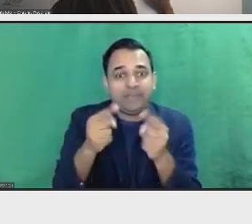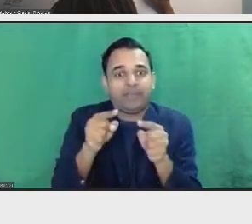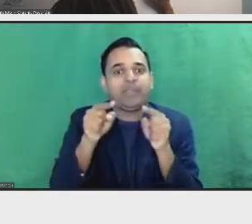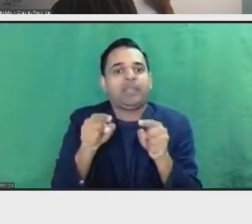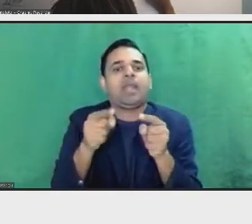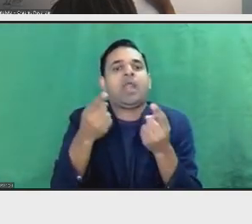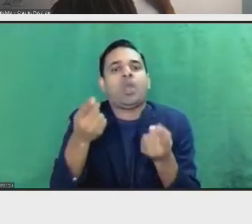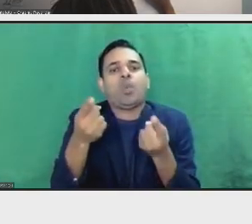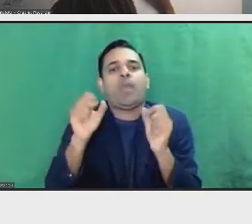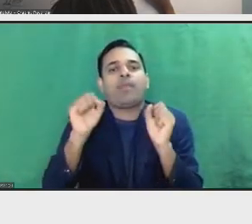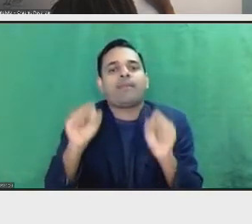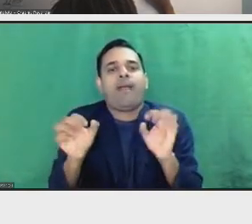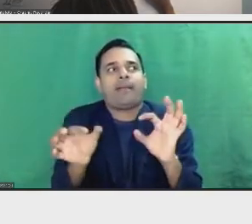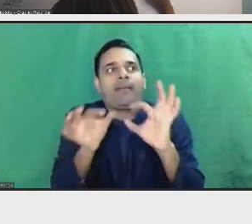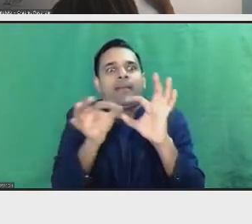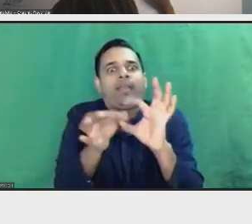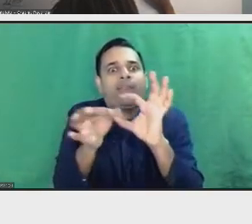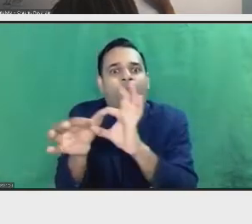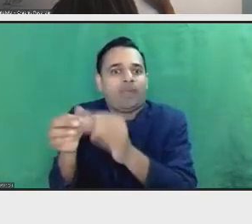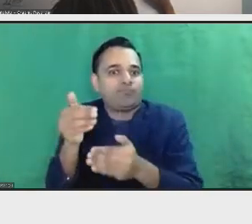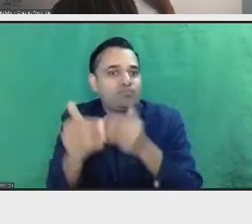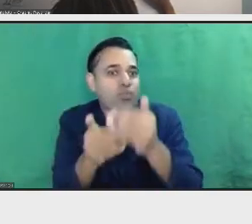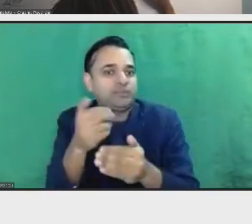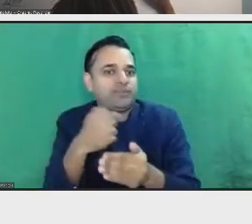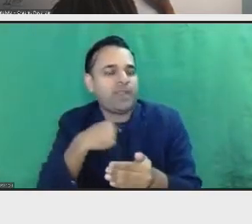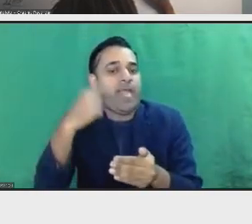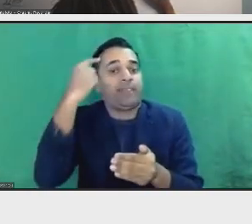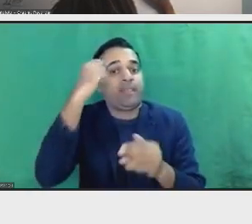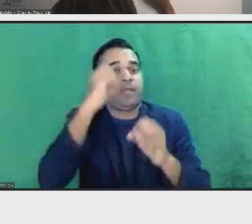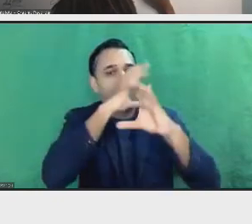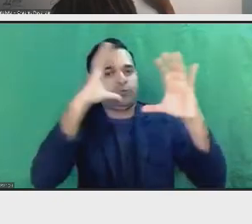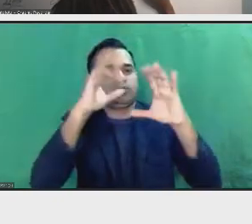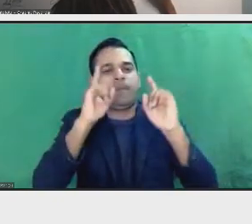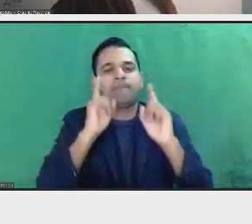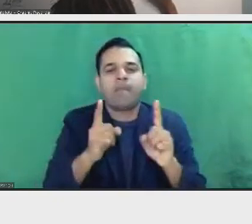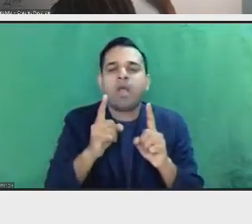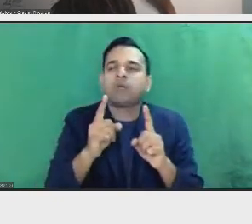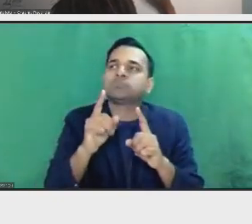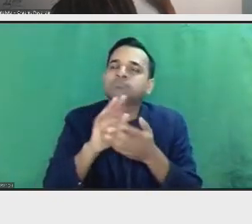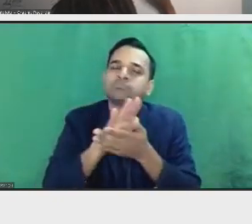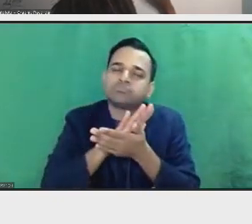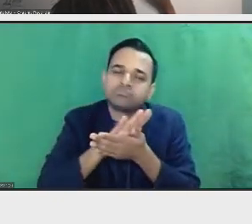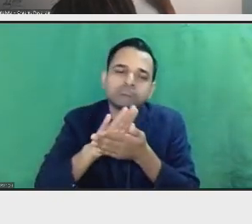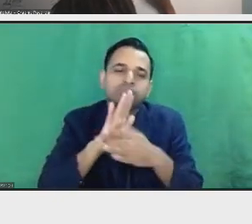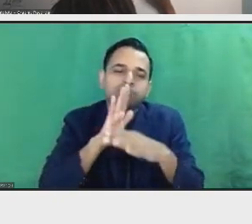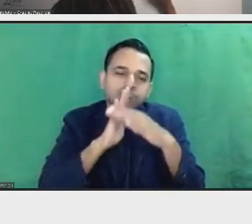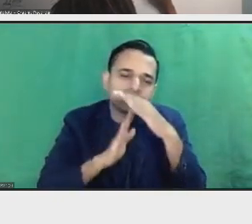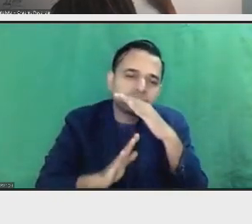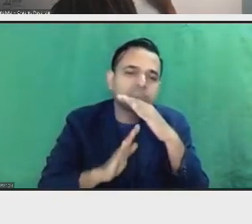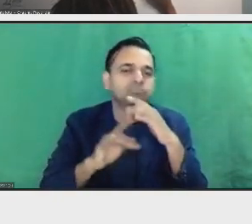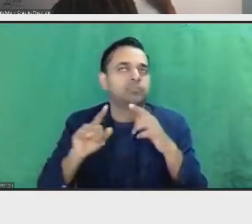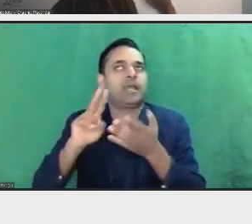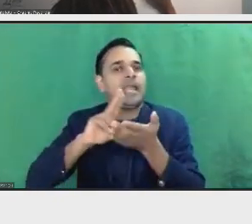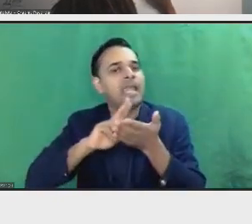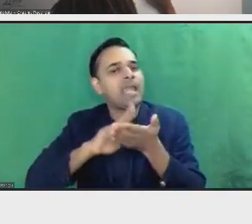nature would be that I really hope that 30 years down the line, my daughter is not at the same